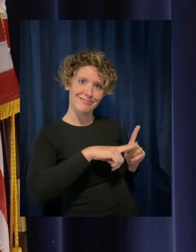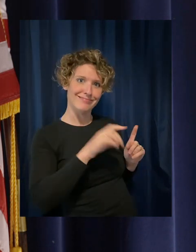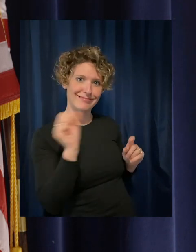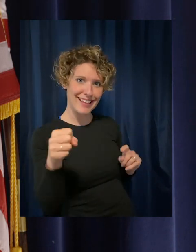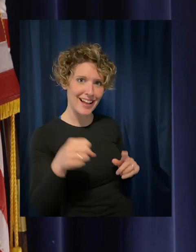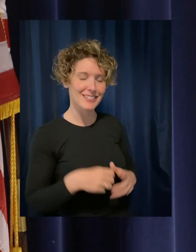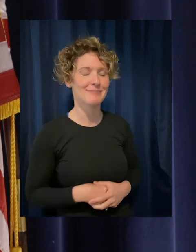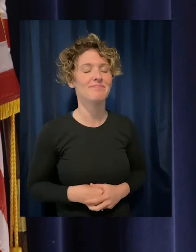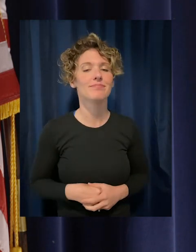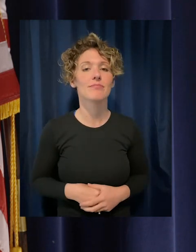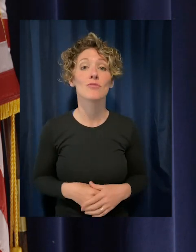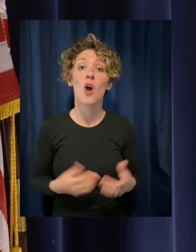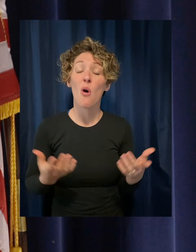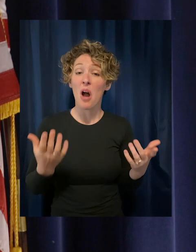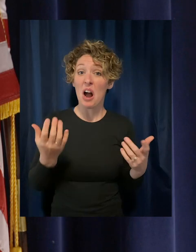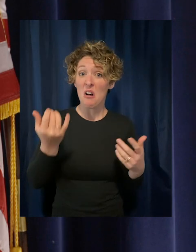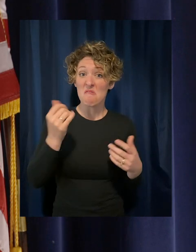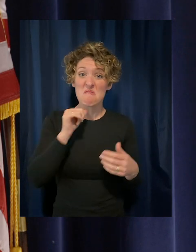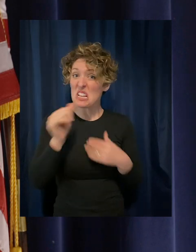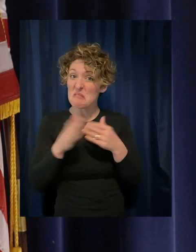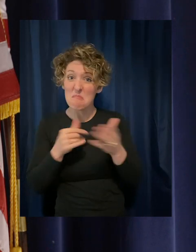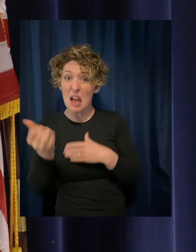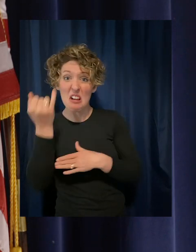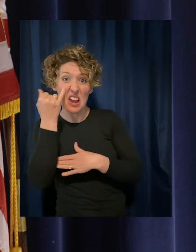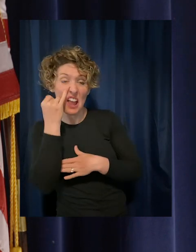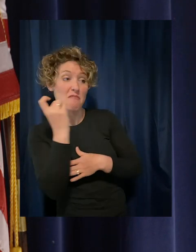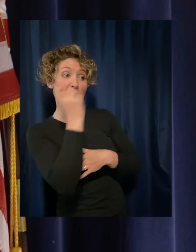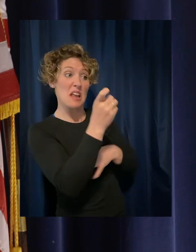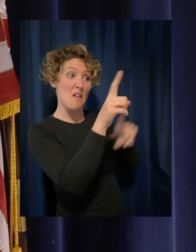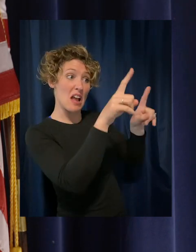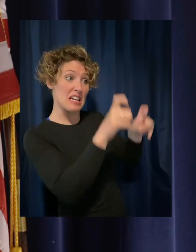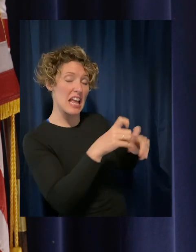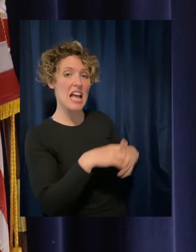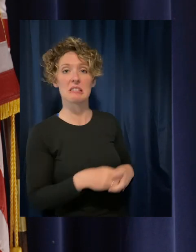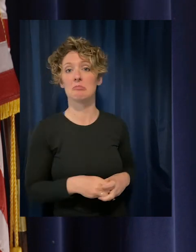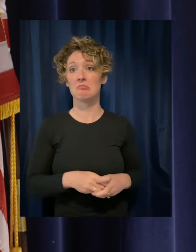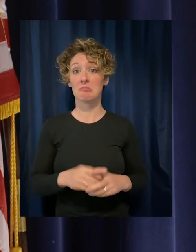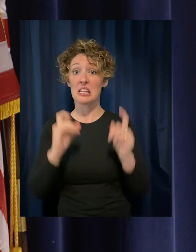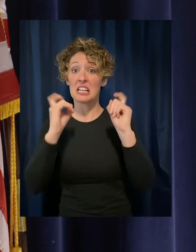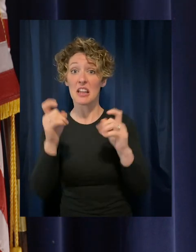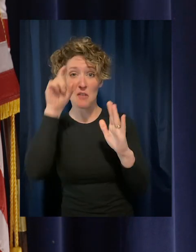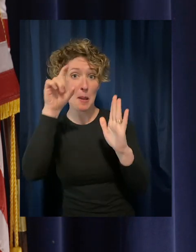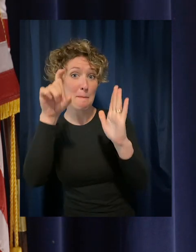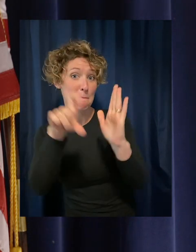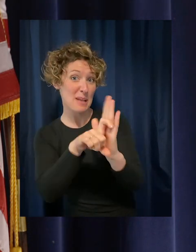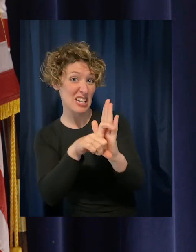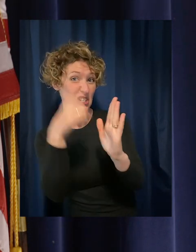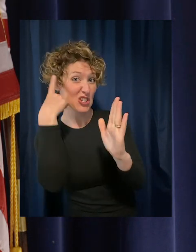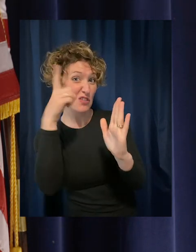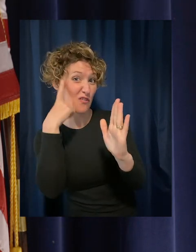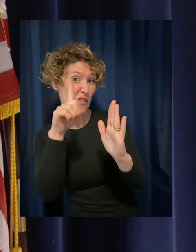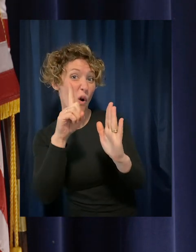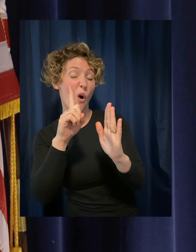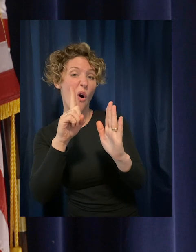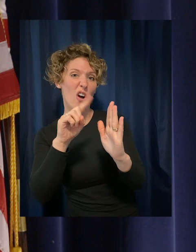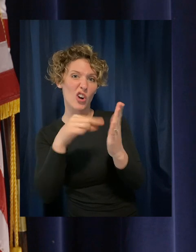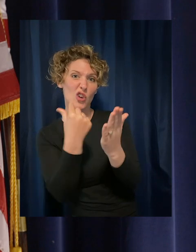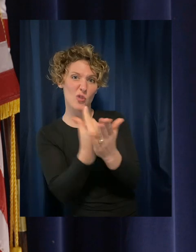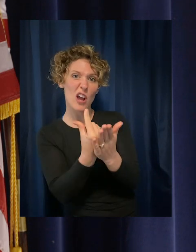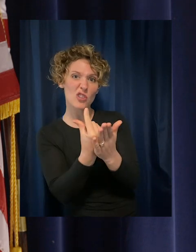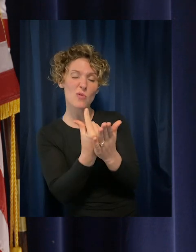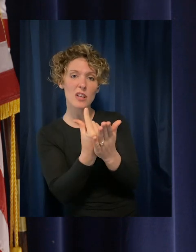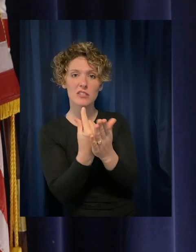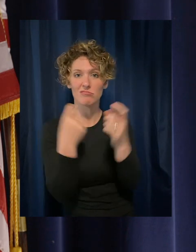online quiz in Mr. Harrison's pre-calculus class, turning in our photos so that Rhea could actually make us a slideshow for